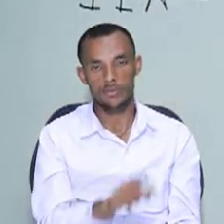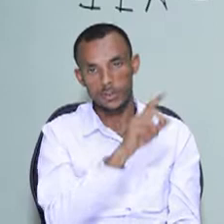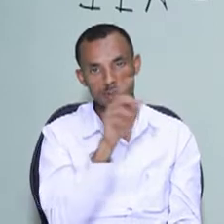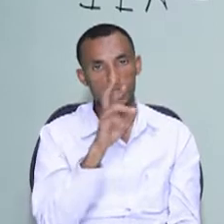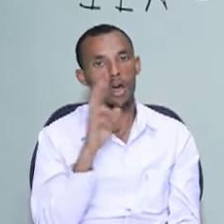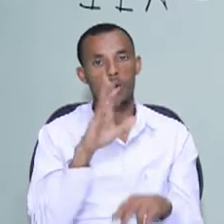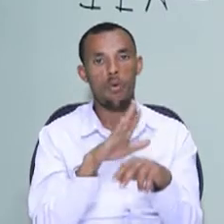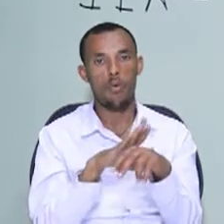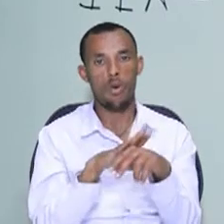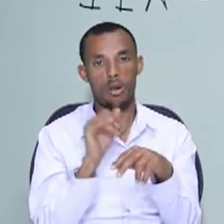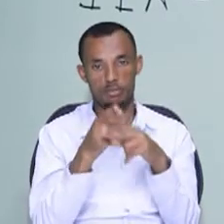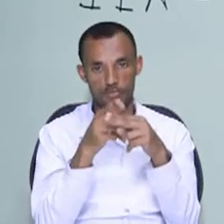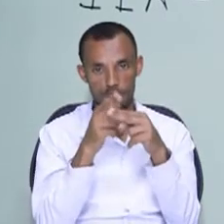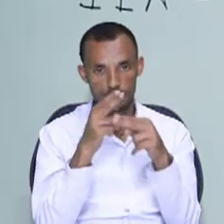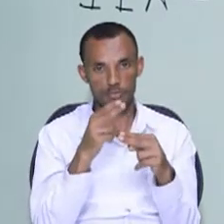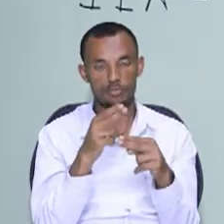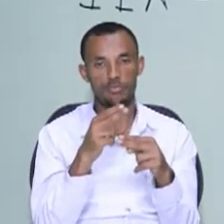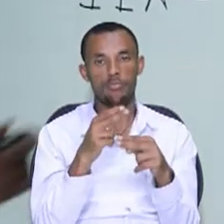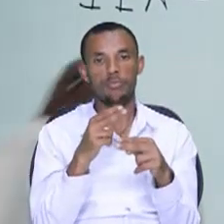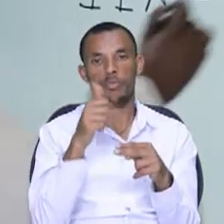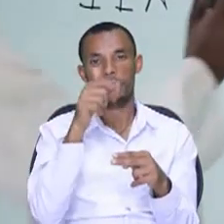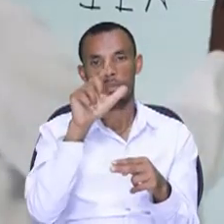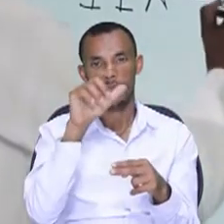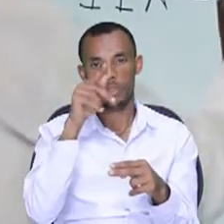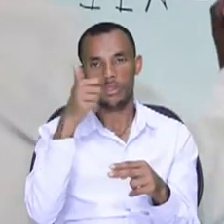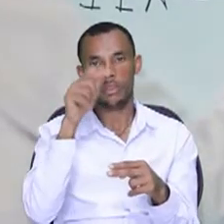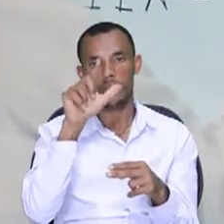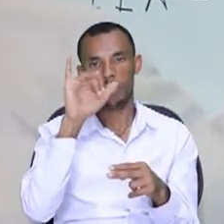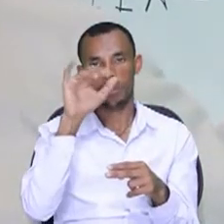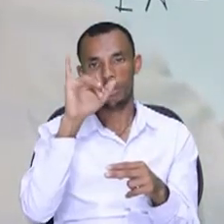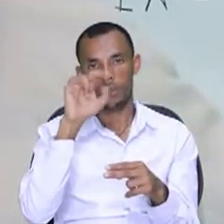they are called alkaline earth metals.